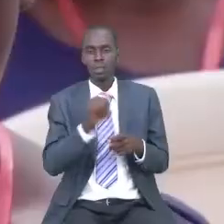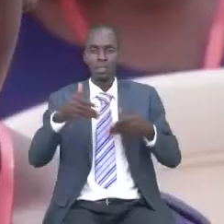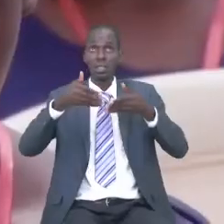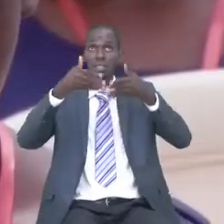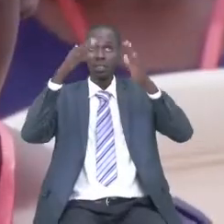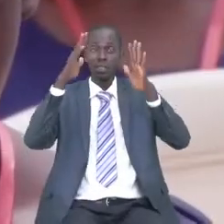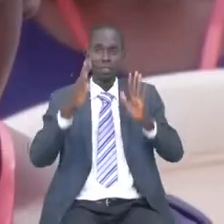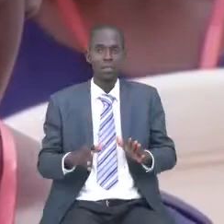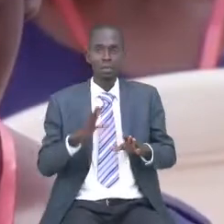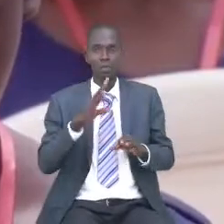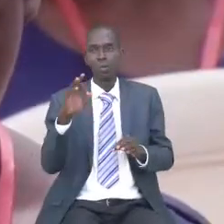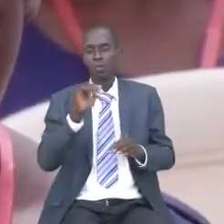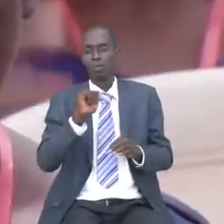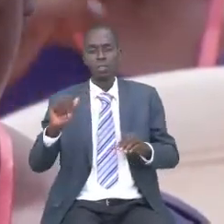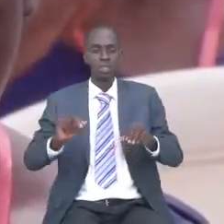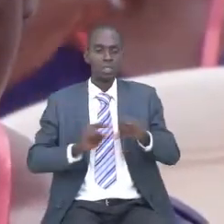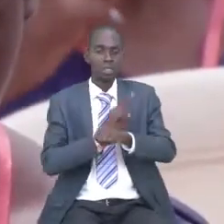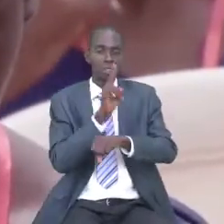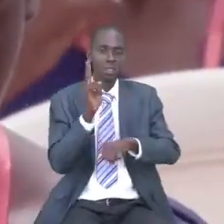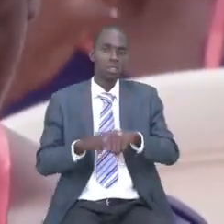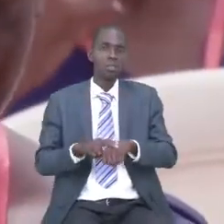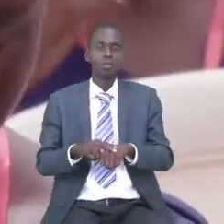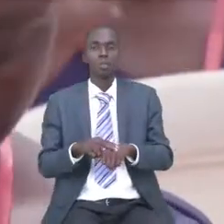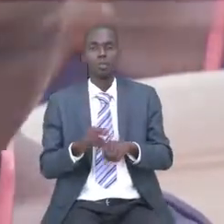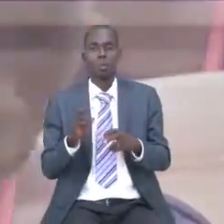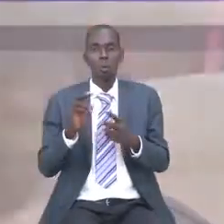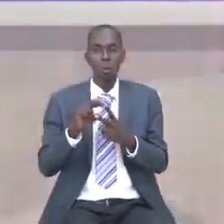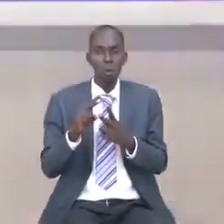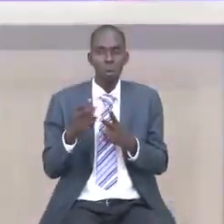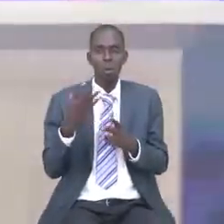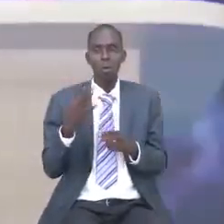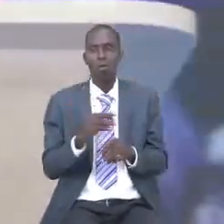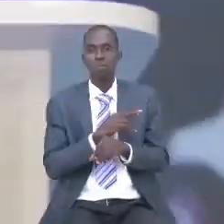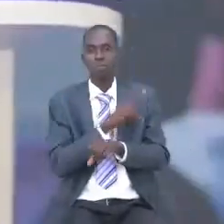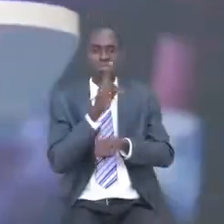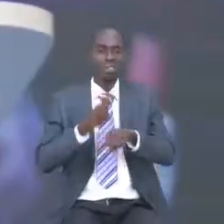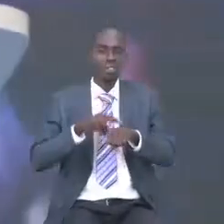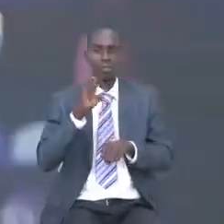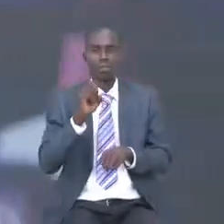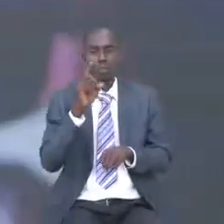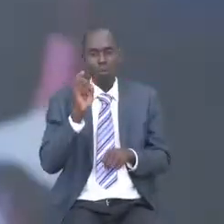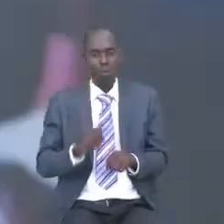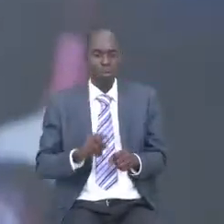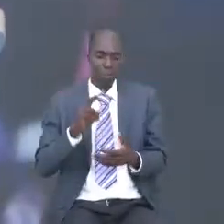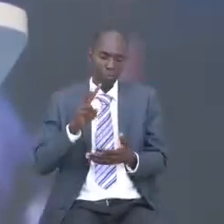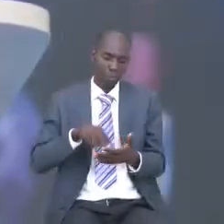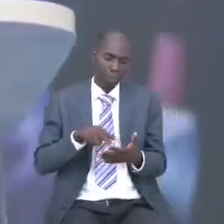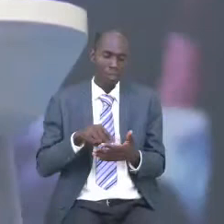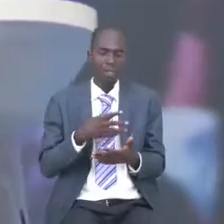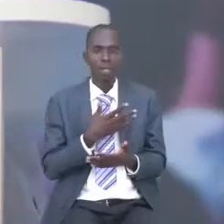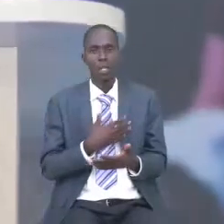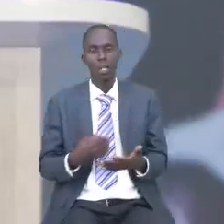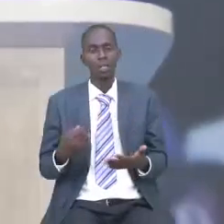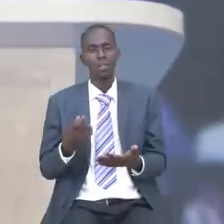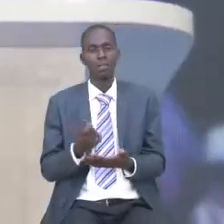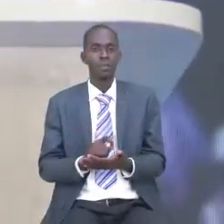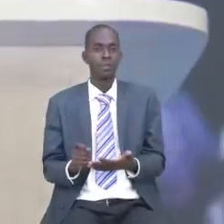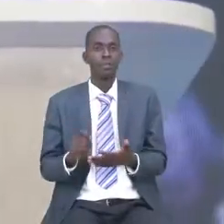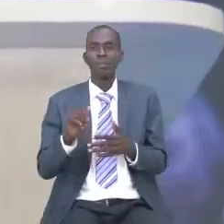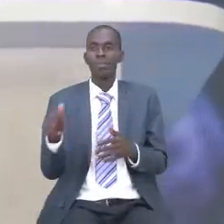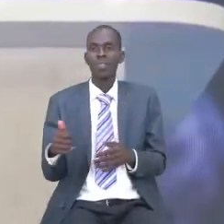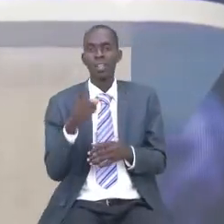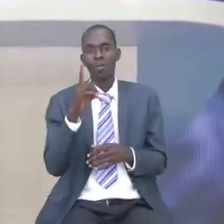leader of nations, he must read and write. Anyone that